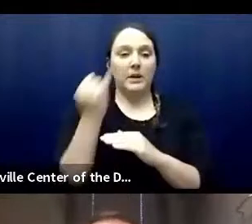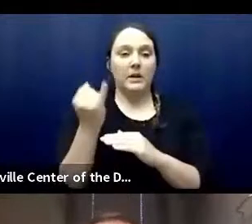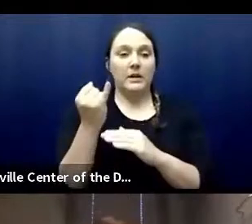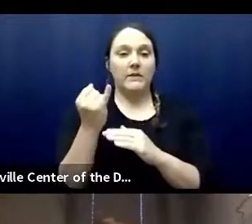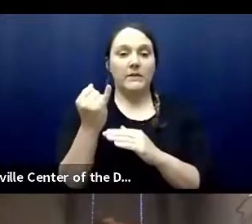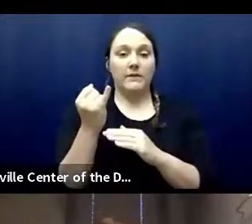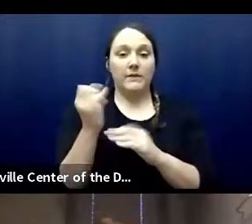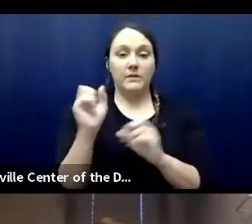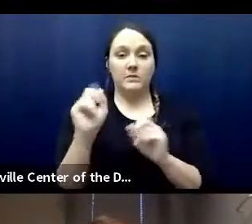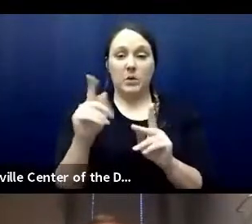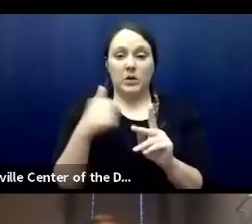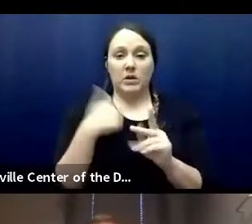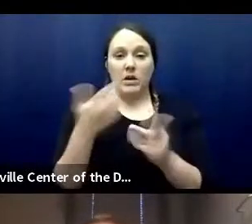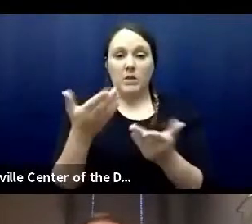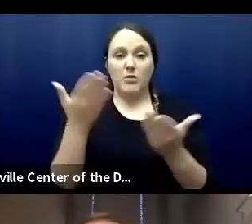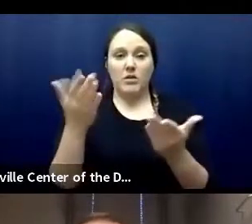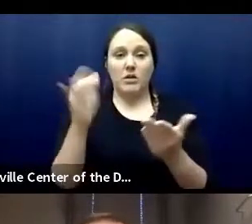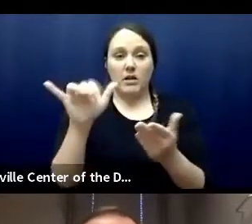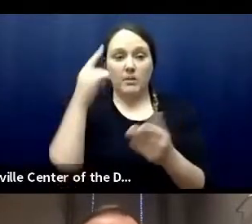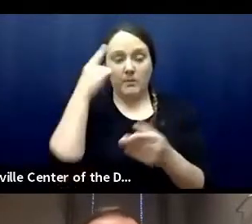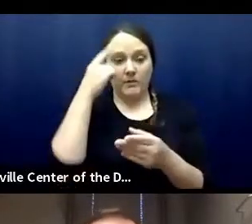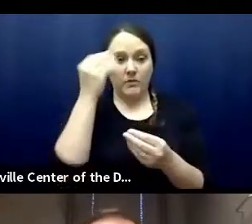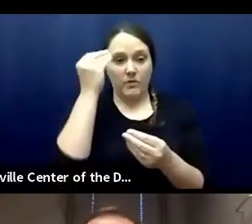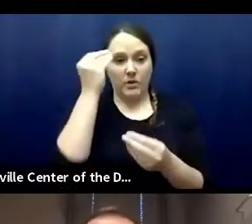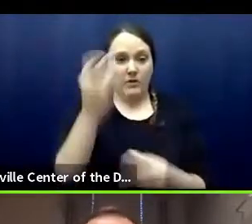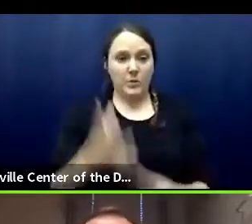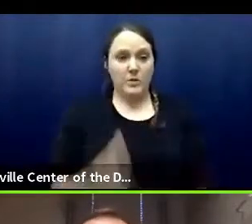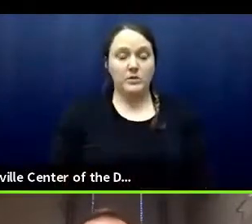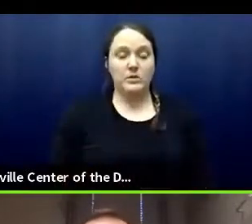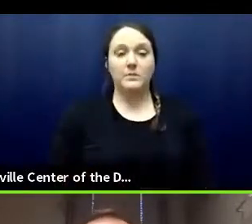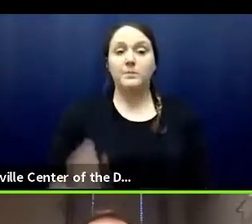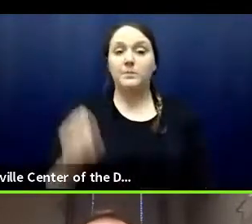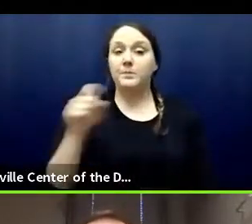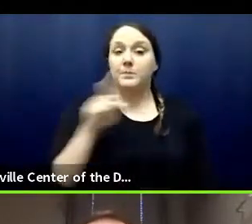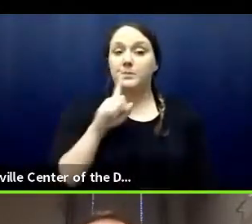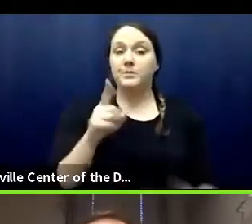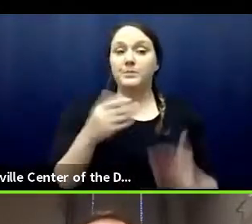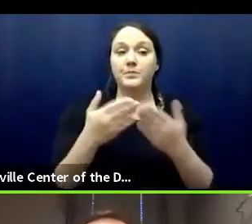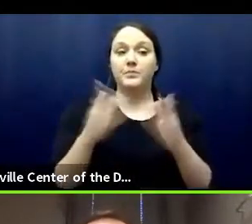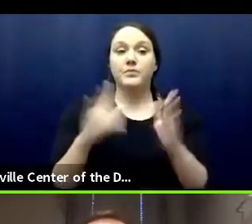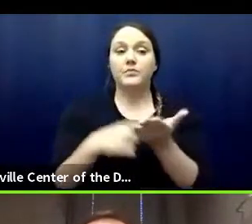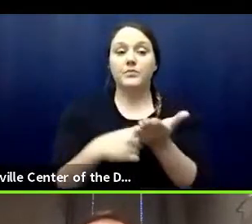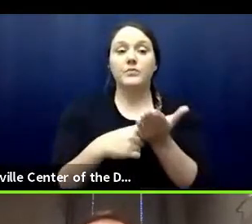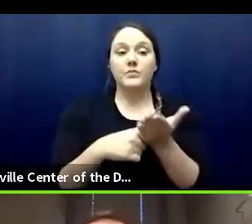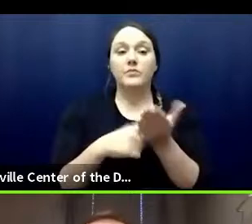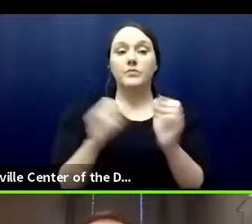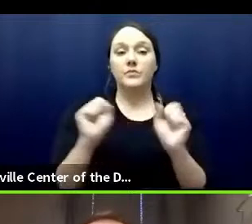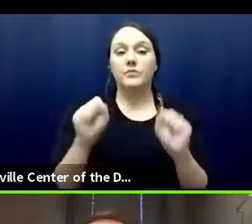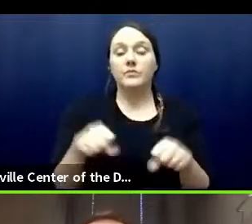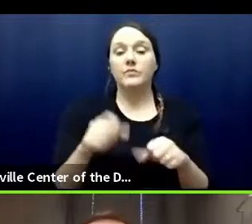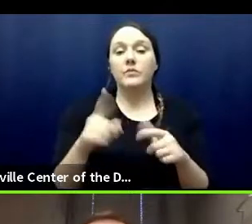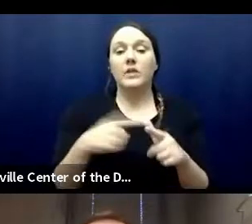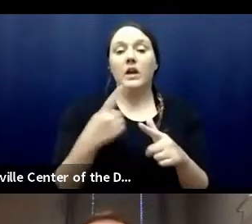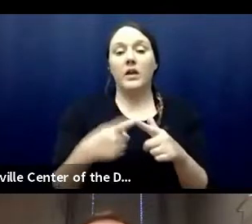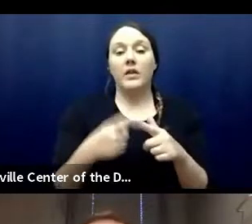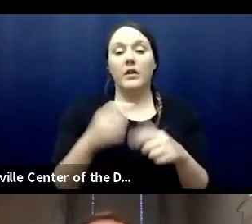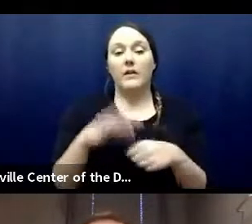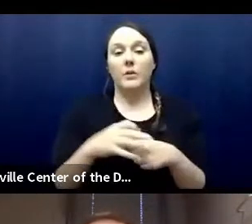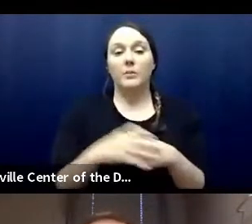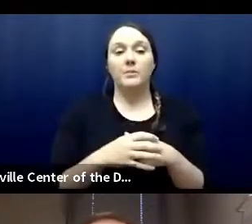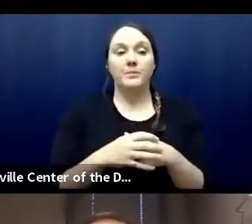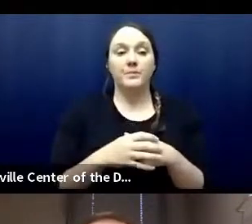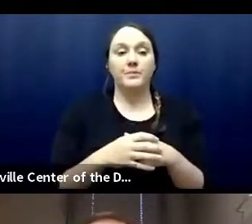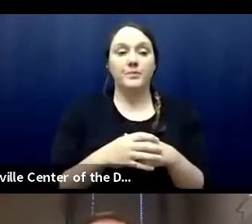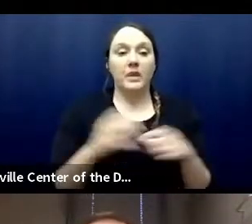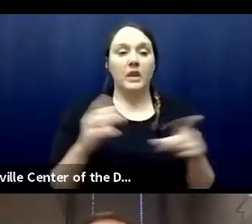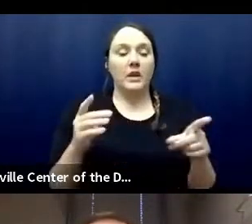it okay if I just bring that up for information first? Sure, we can have general discussion first and then go to I believe